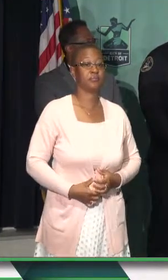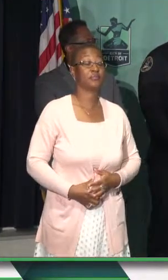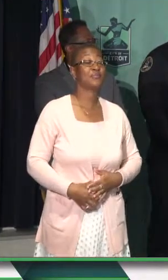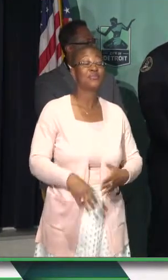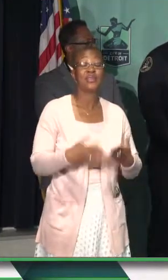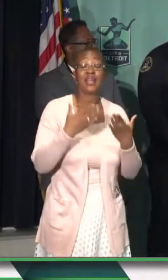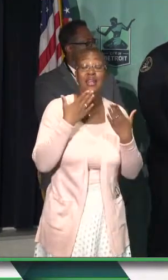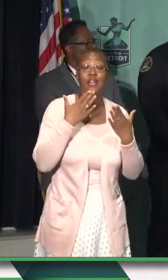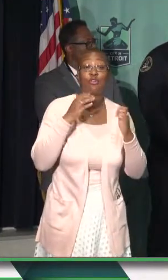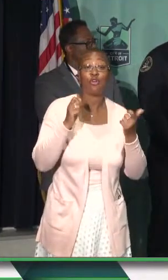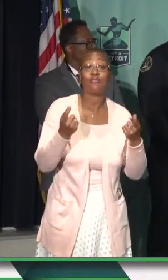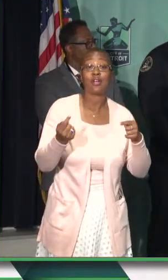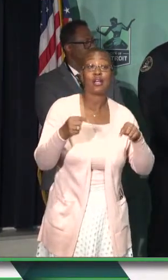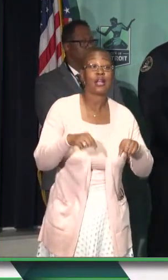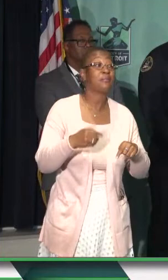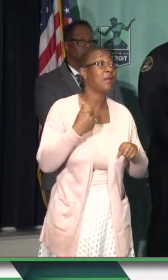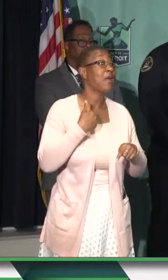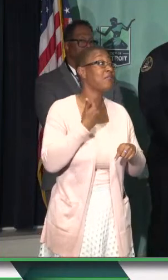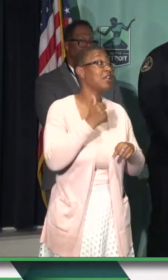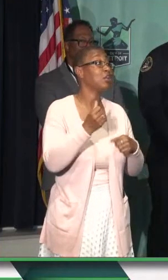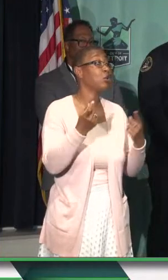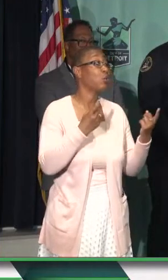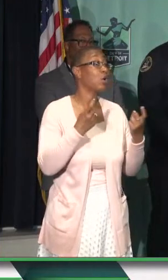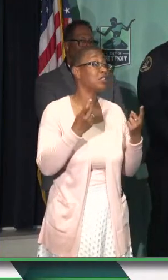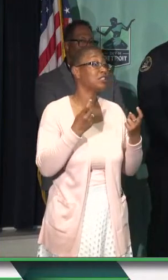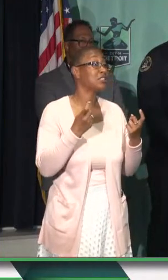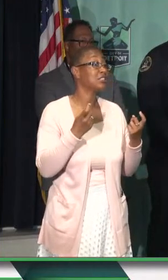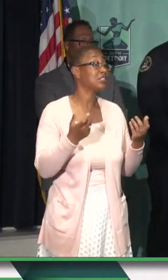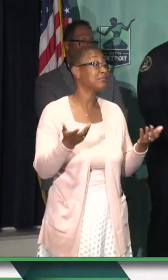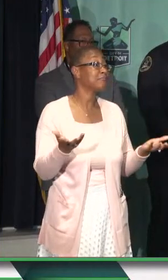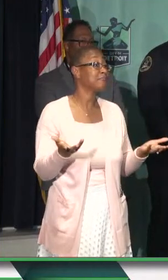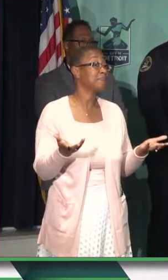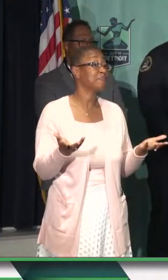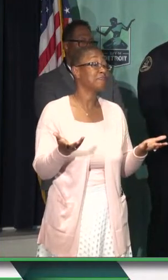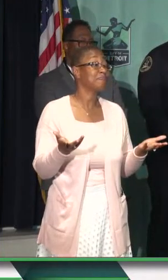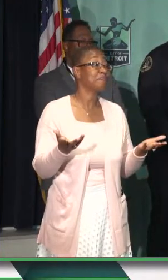Thank everyone for coming. Did anyone have any questions? All right, thank you.